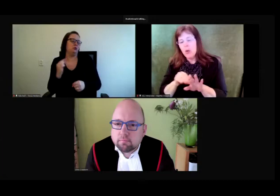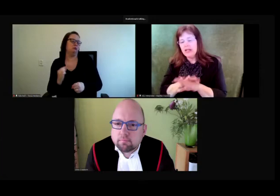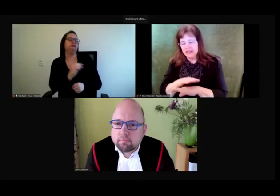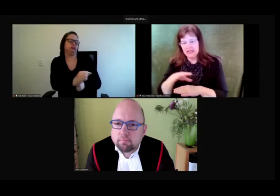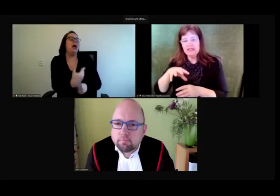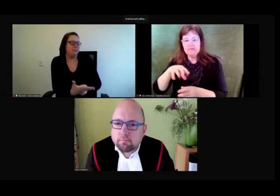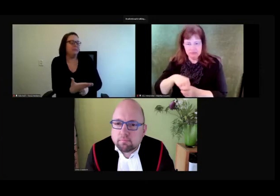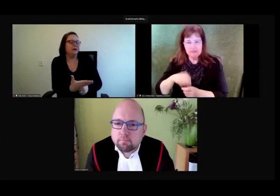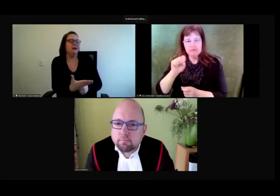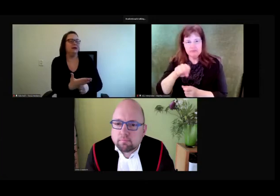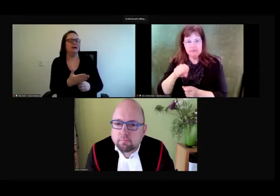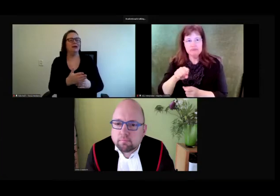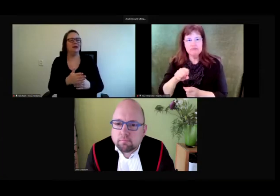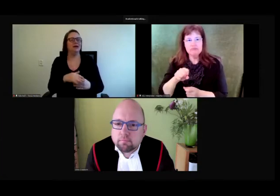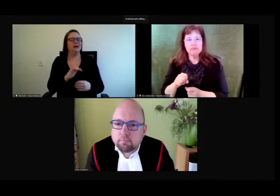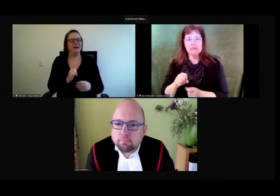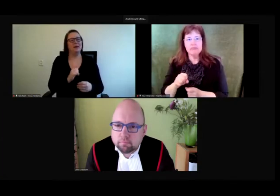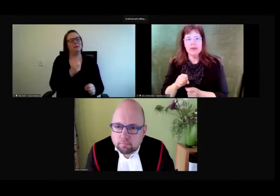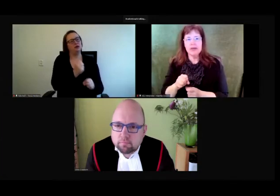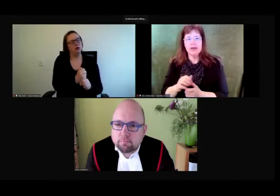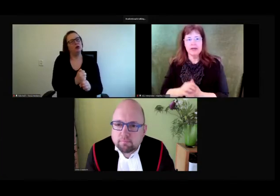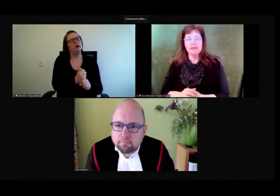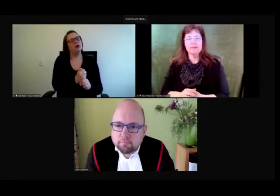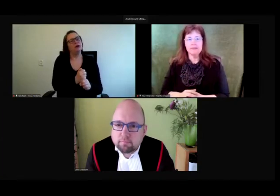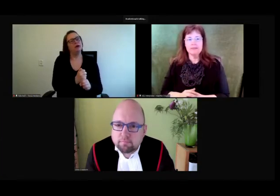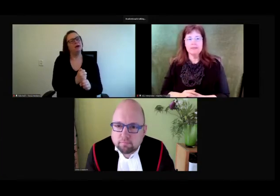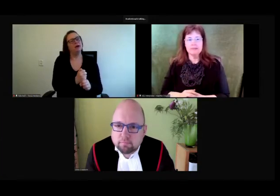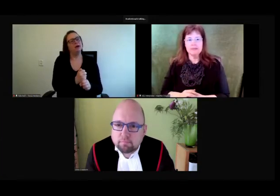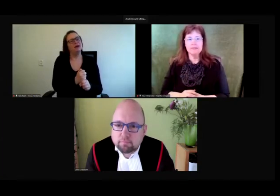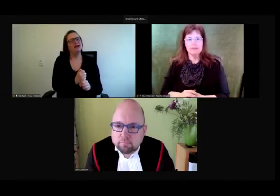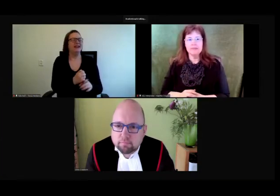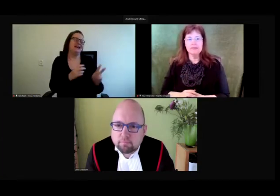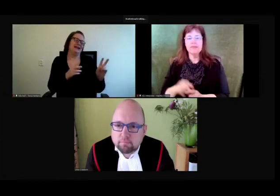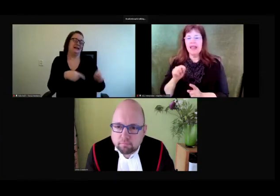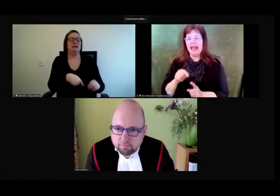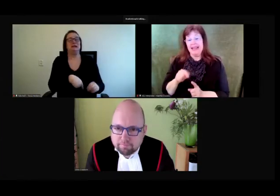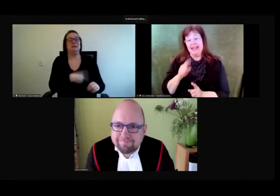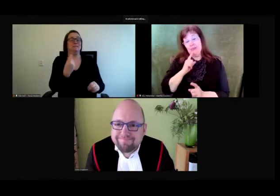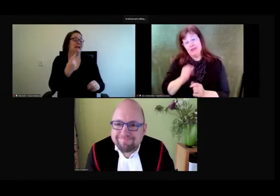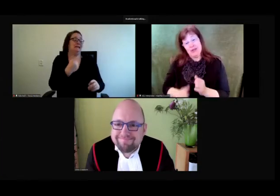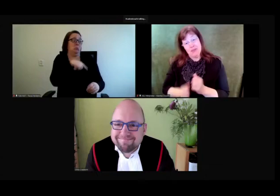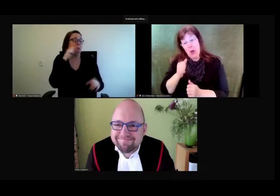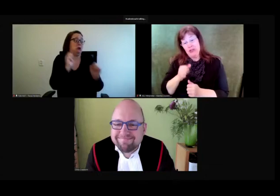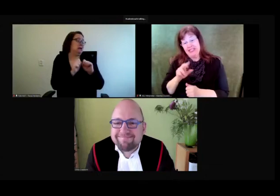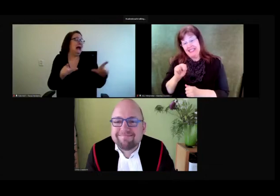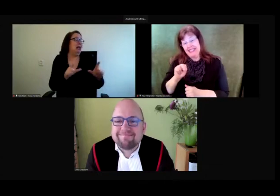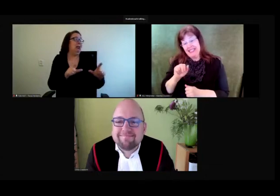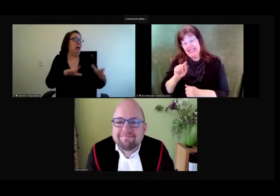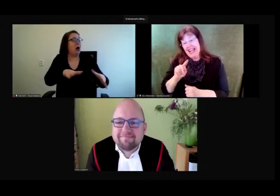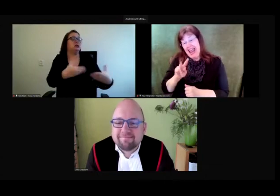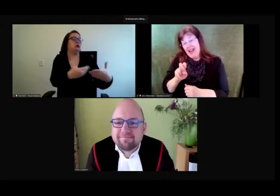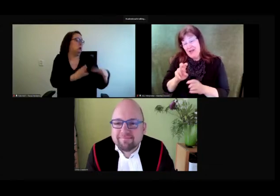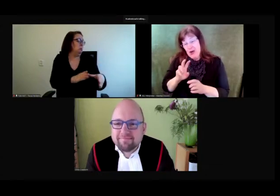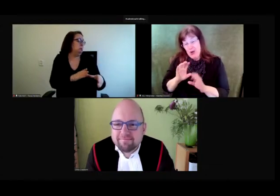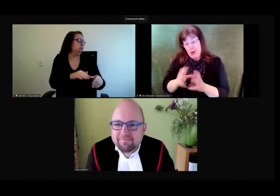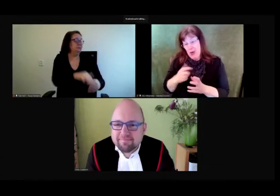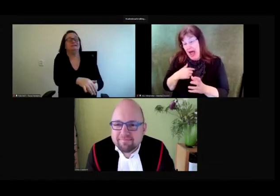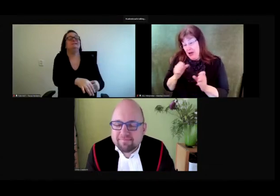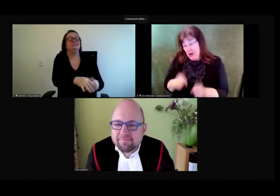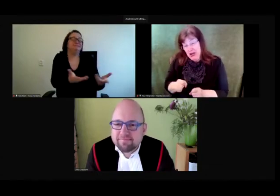However, yeah. So this was my native, most native group I could get, basically. If I